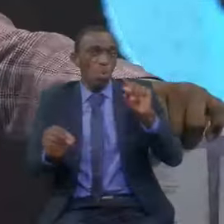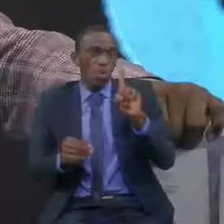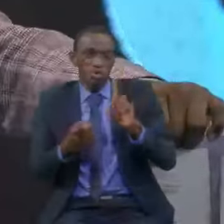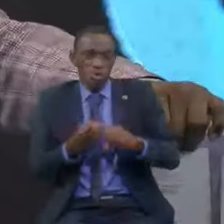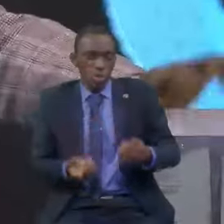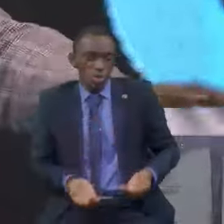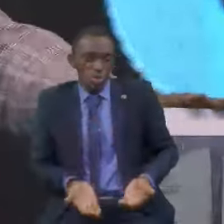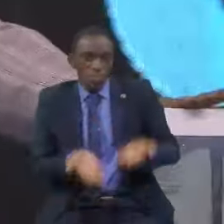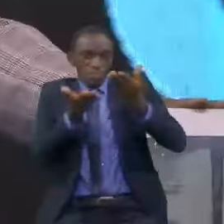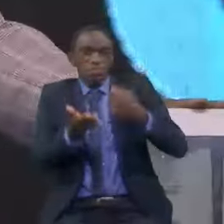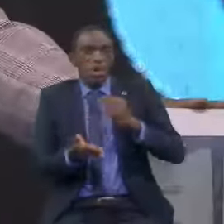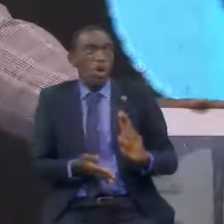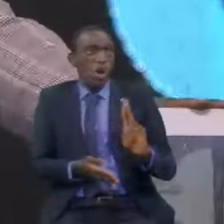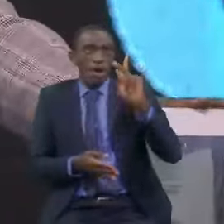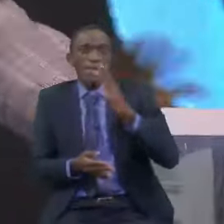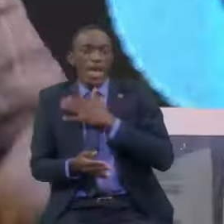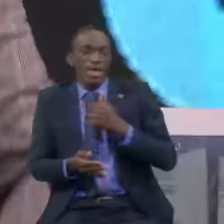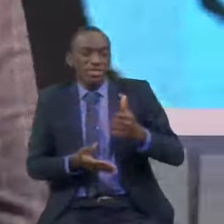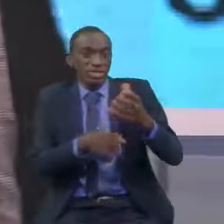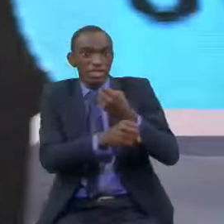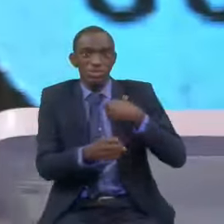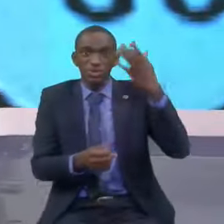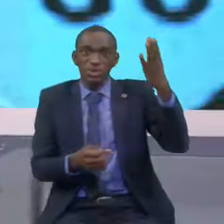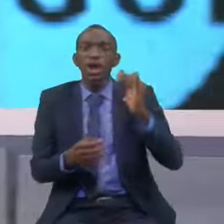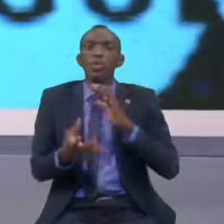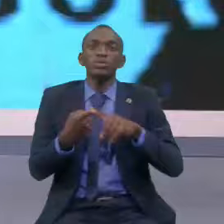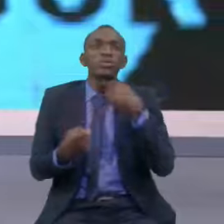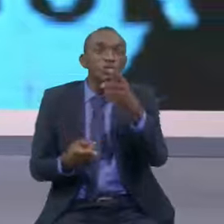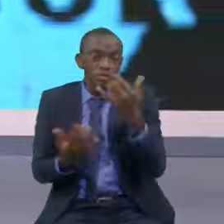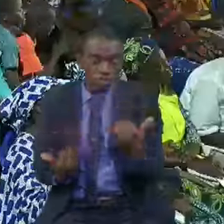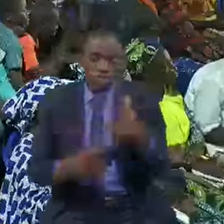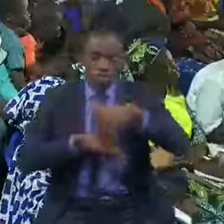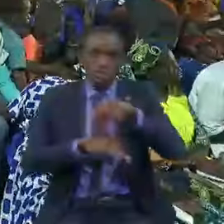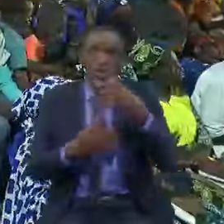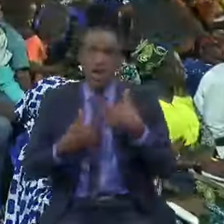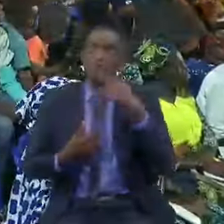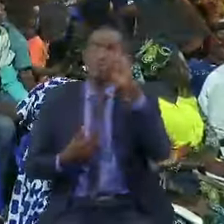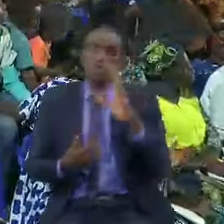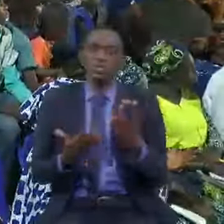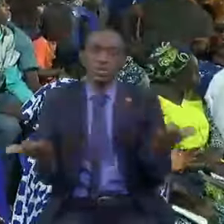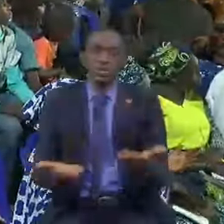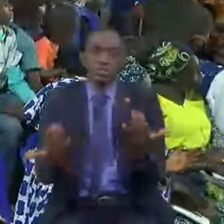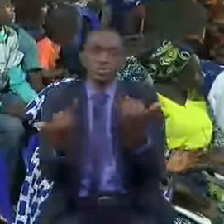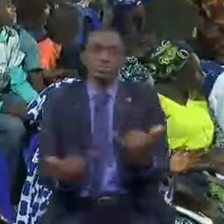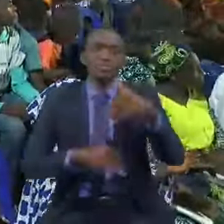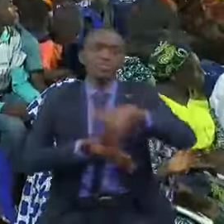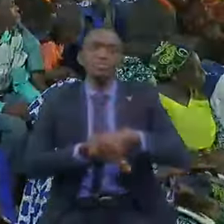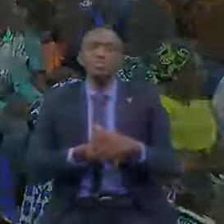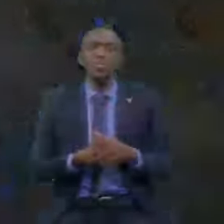there. I want to tell you tonight, you have God here tonight. And he says,